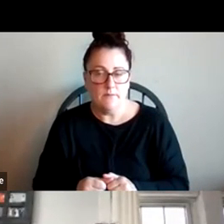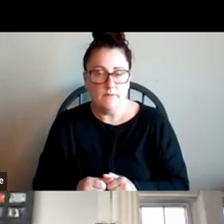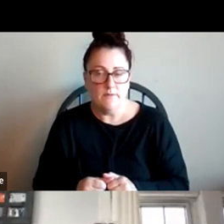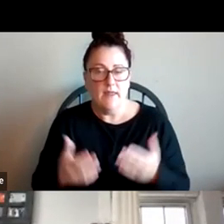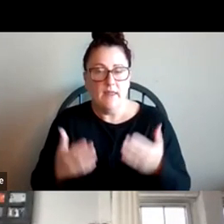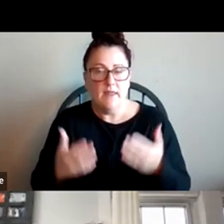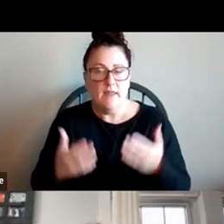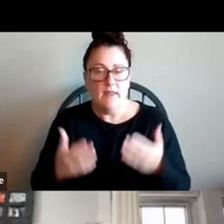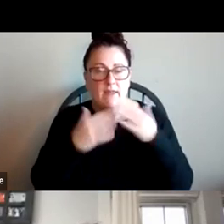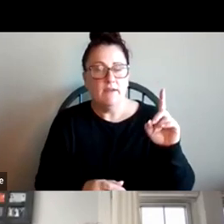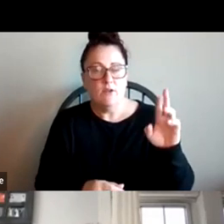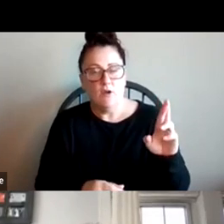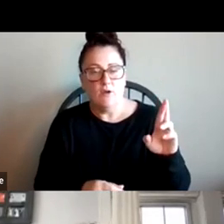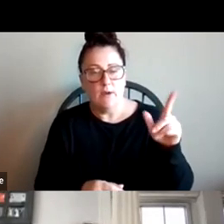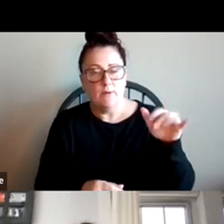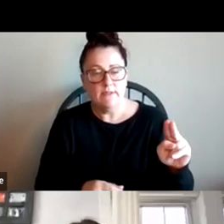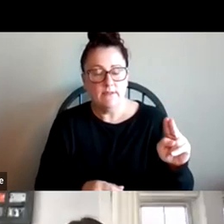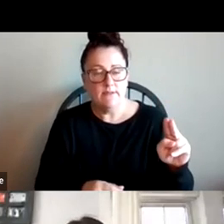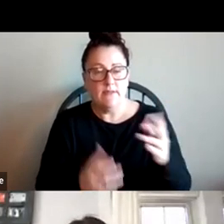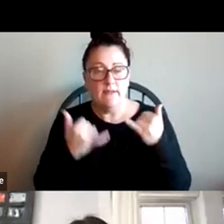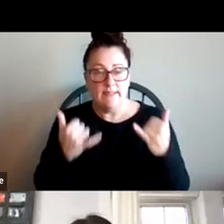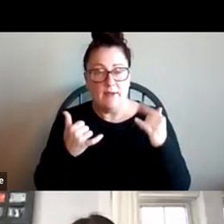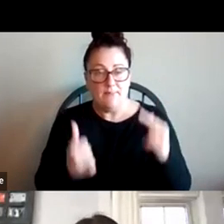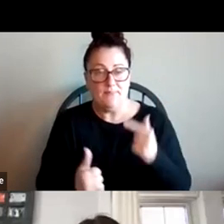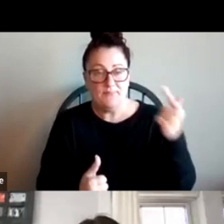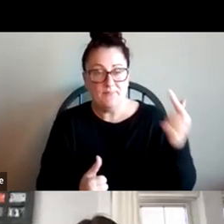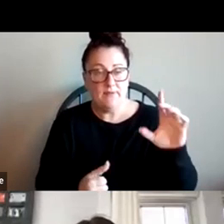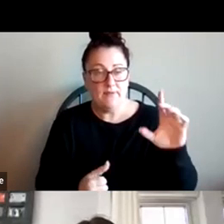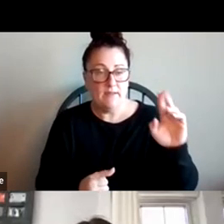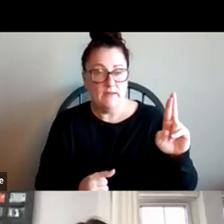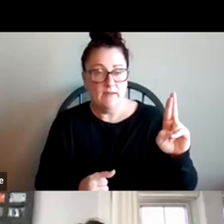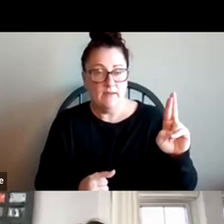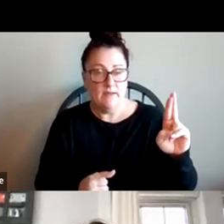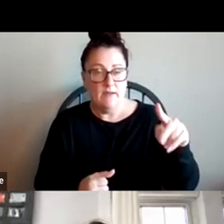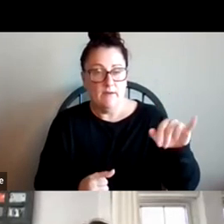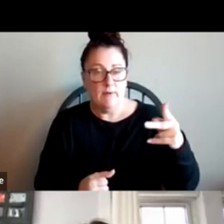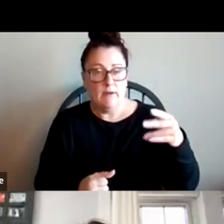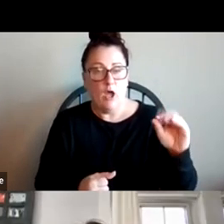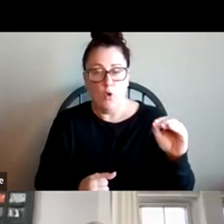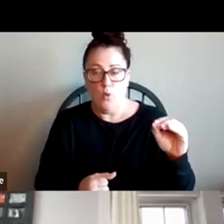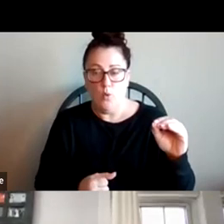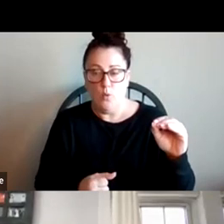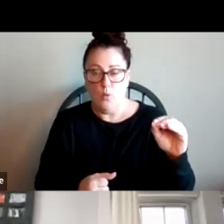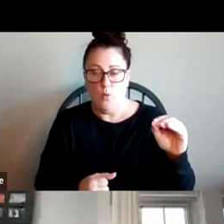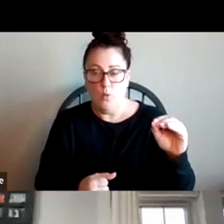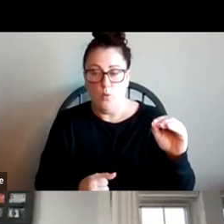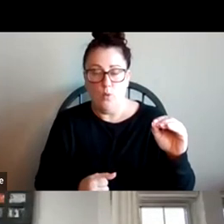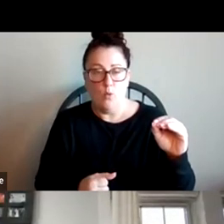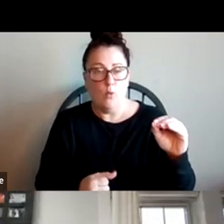Thank you, Dr. Eckerson. I would now turn it over to Dr. Pignato, who will kick us off with the